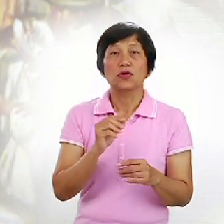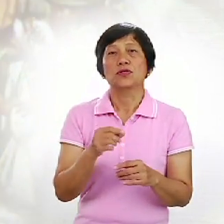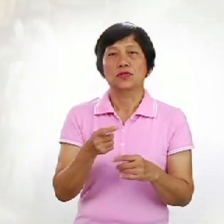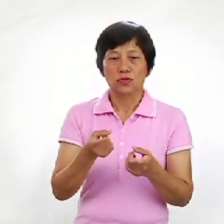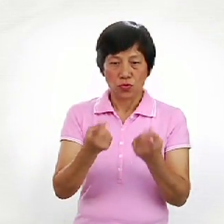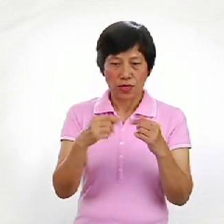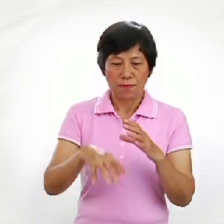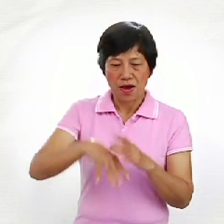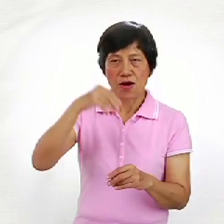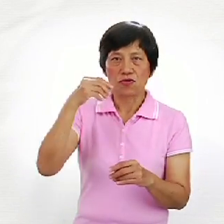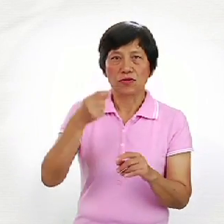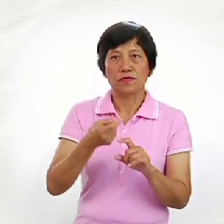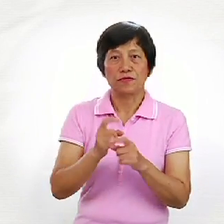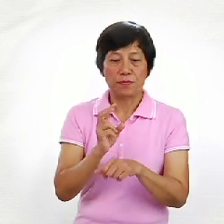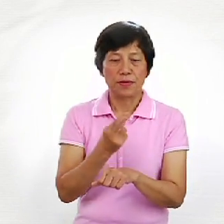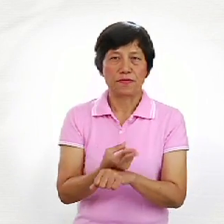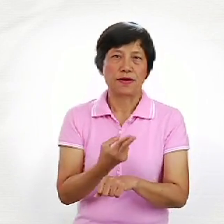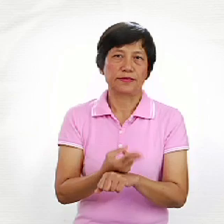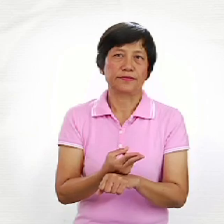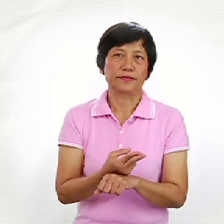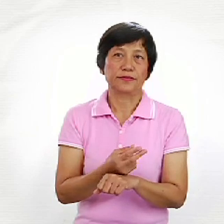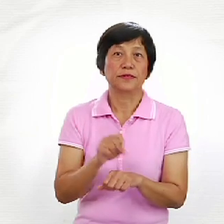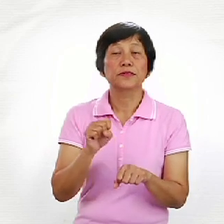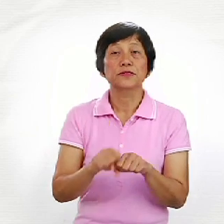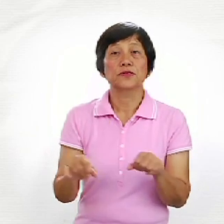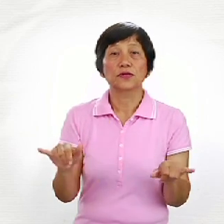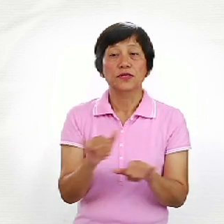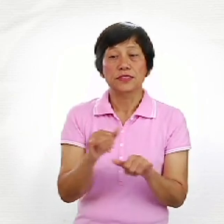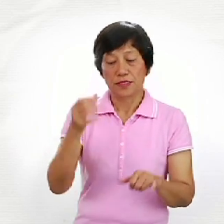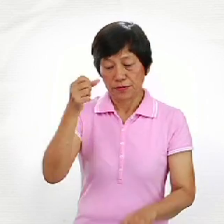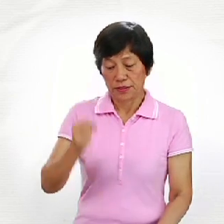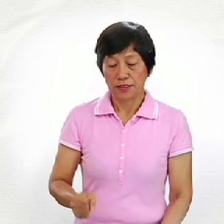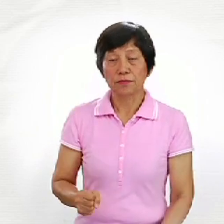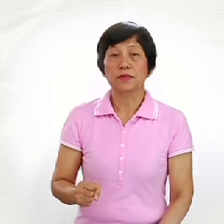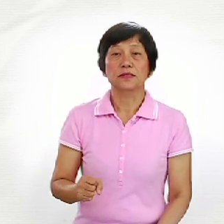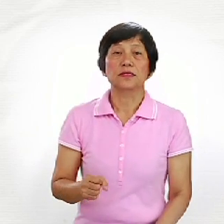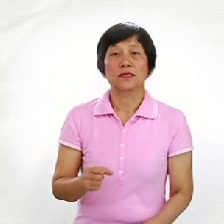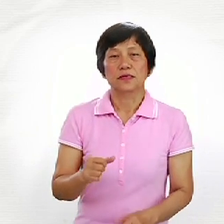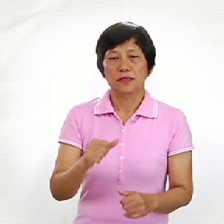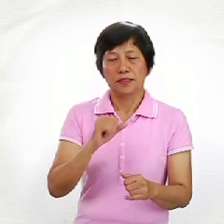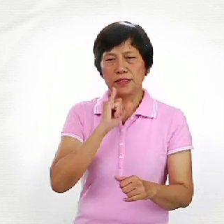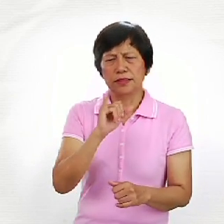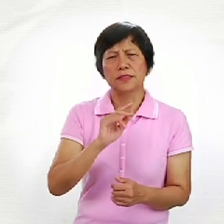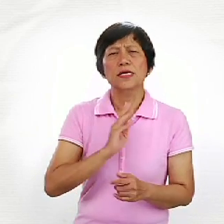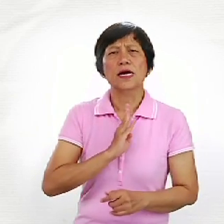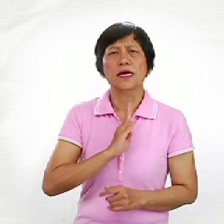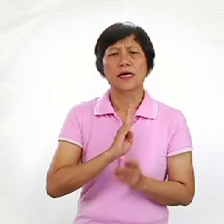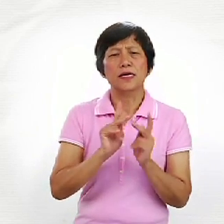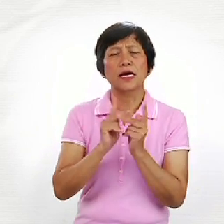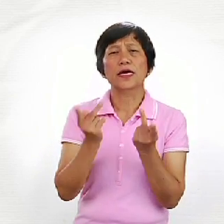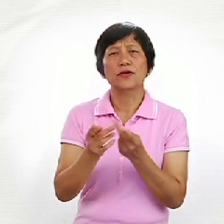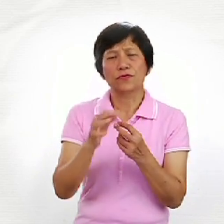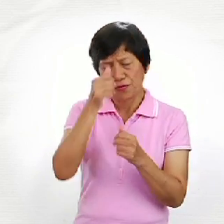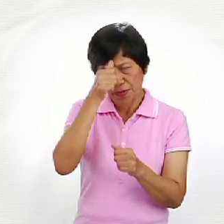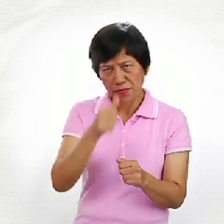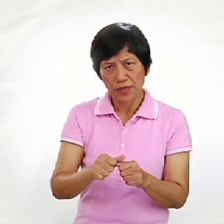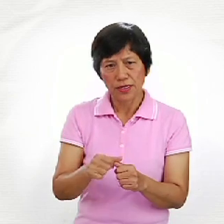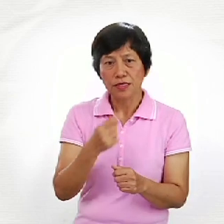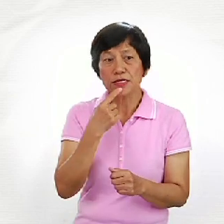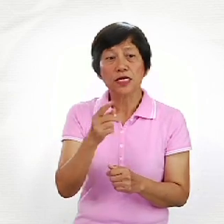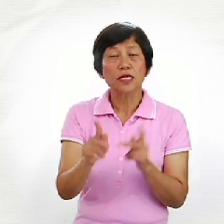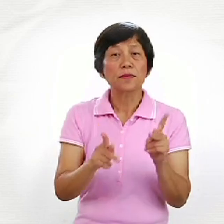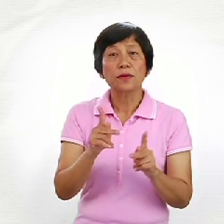rock. So, the same staff is some sort of a remembering, telling the people, do you remember how much